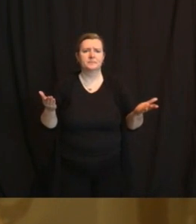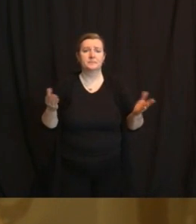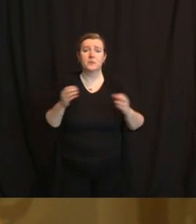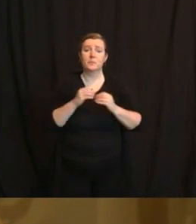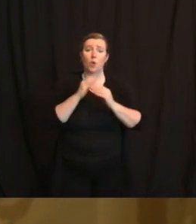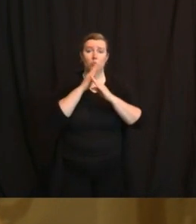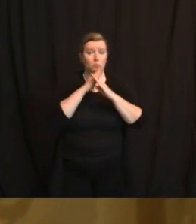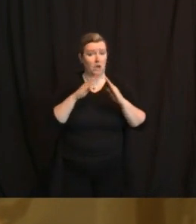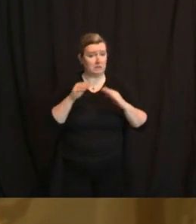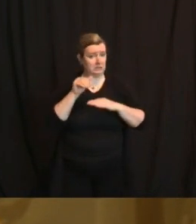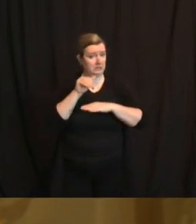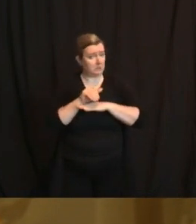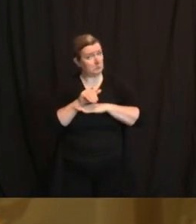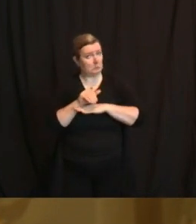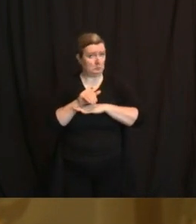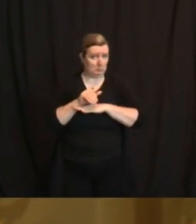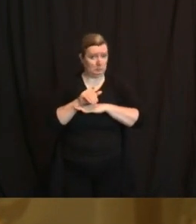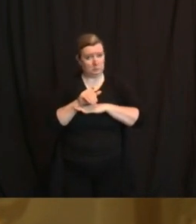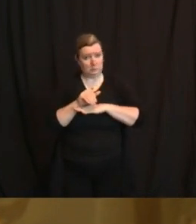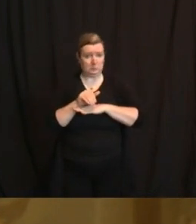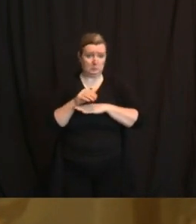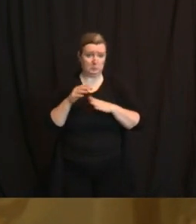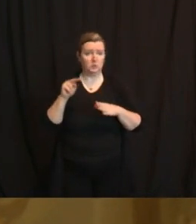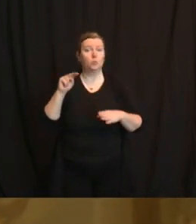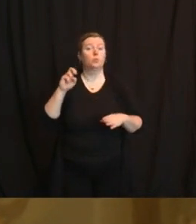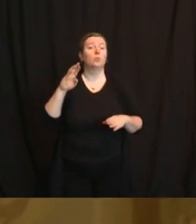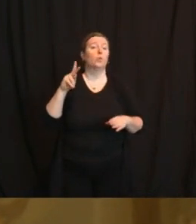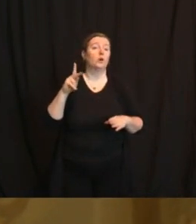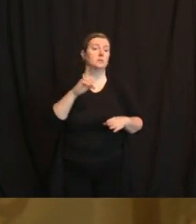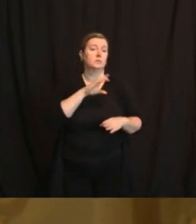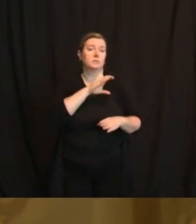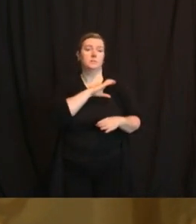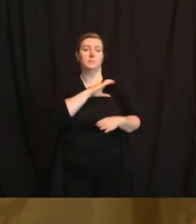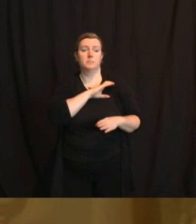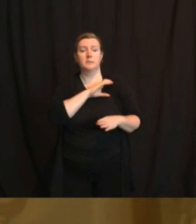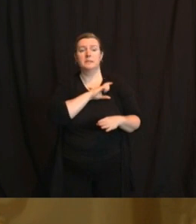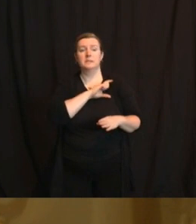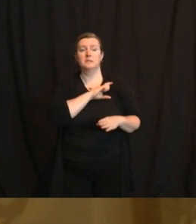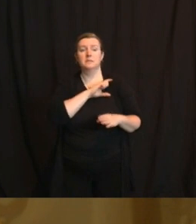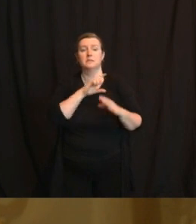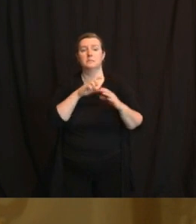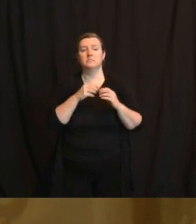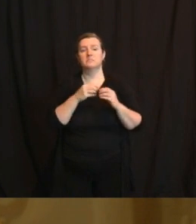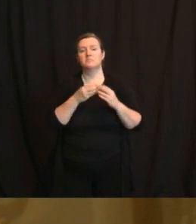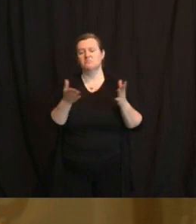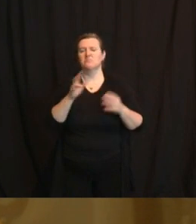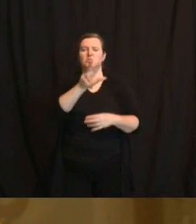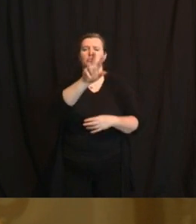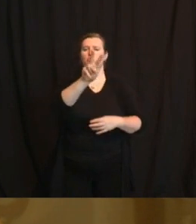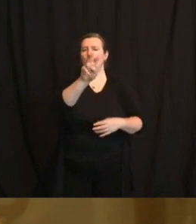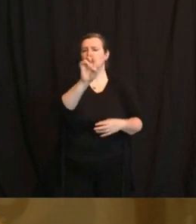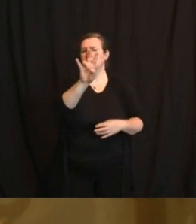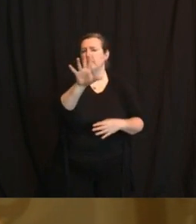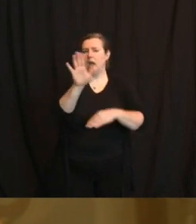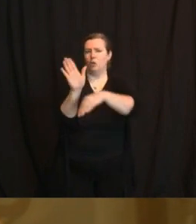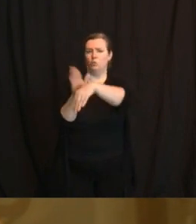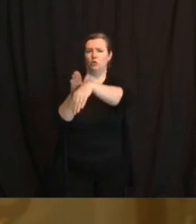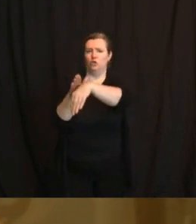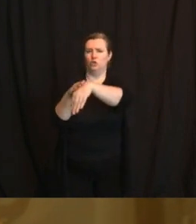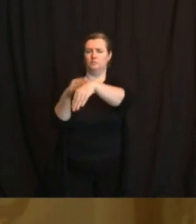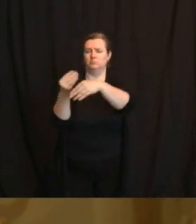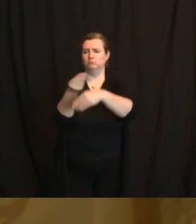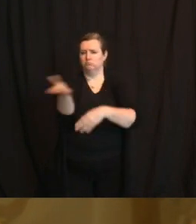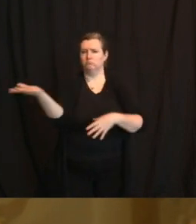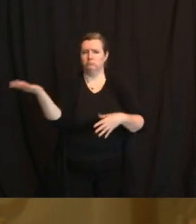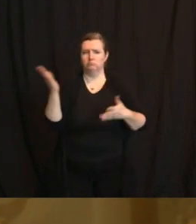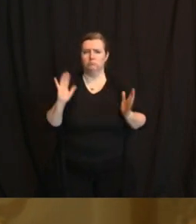nights for compliance. Newark Police Department issued 275 warnings, which I think is a